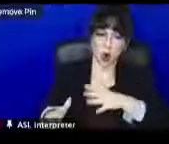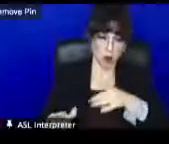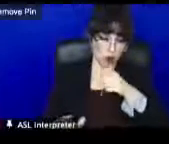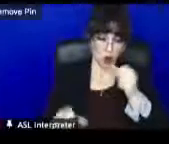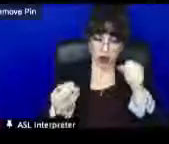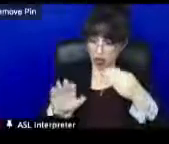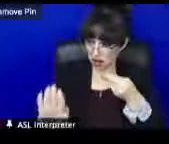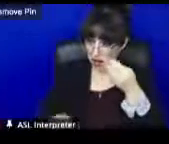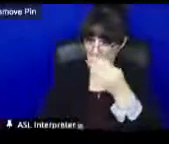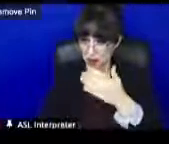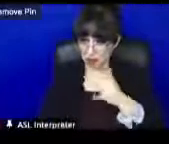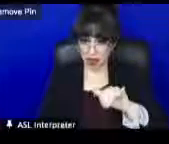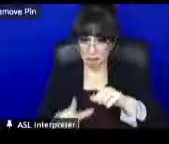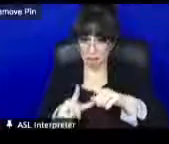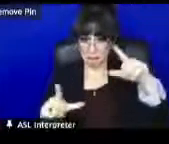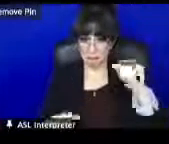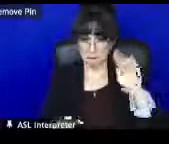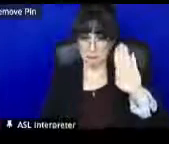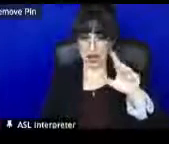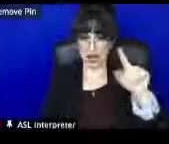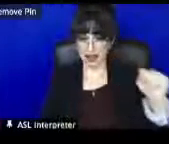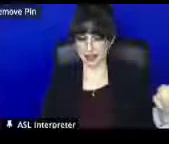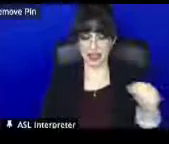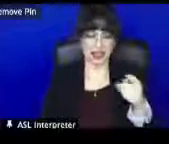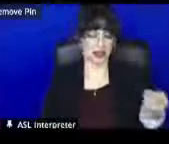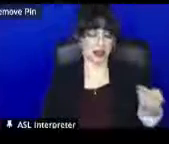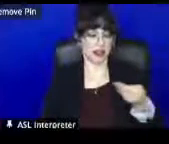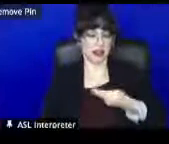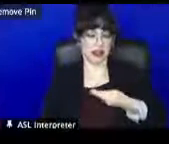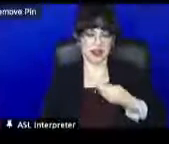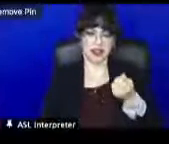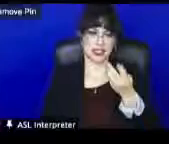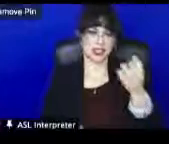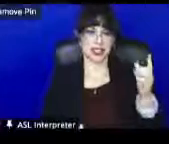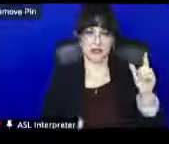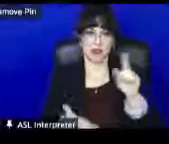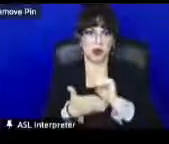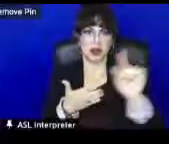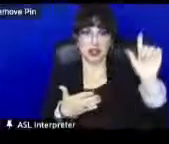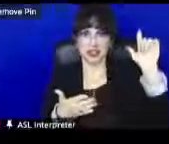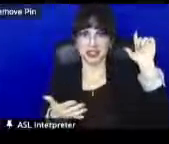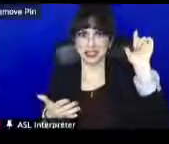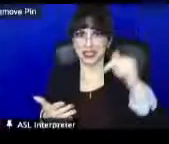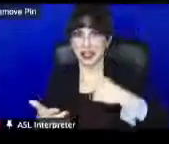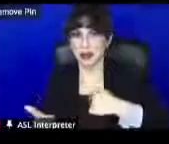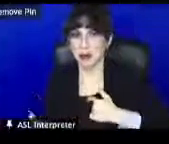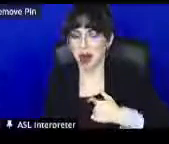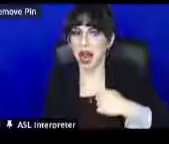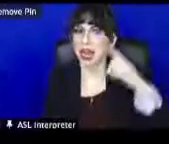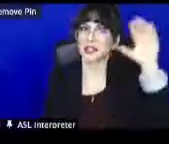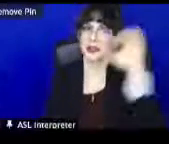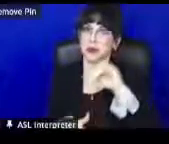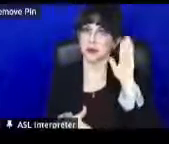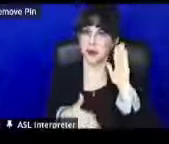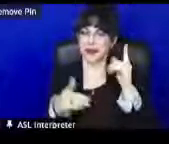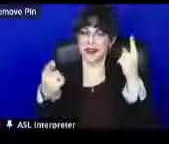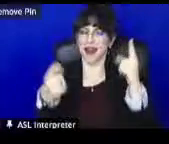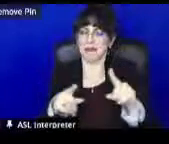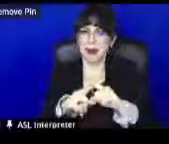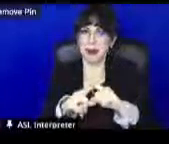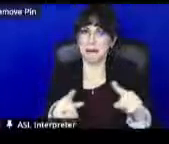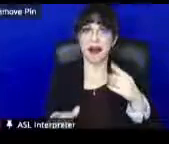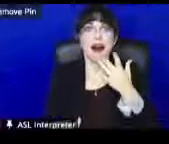several weeks after the election. Well, luckily, I thought, a US